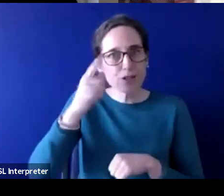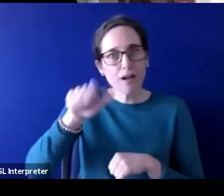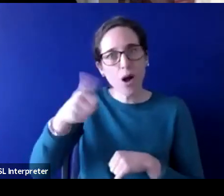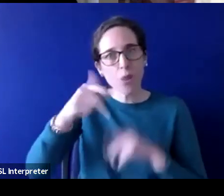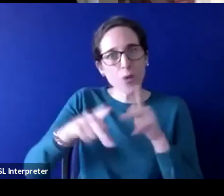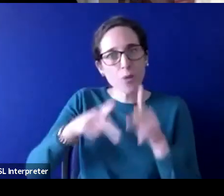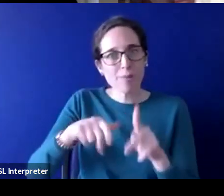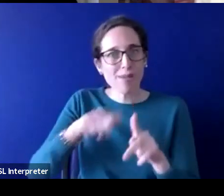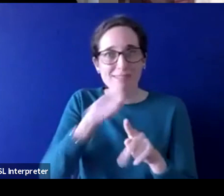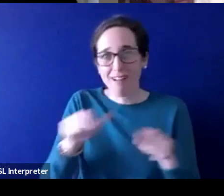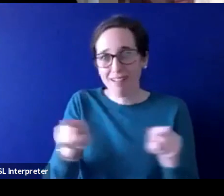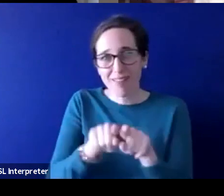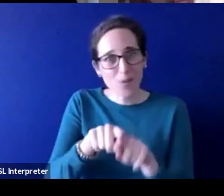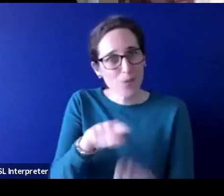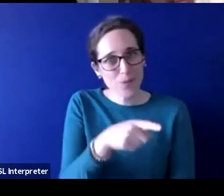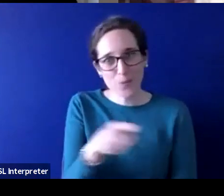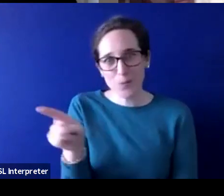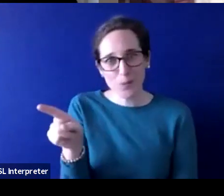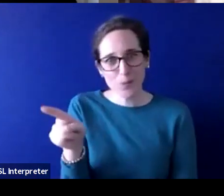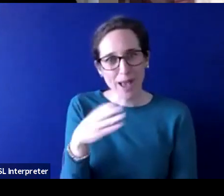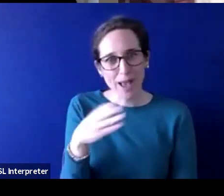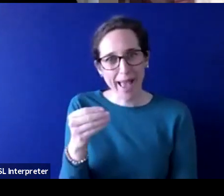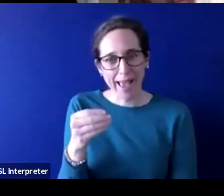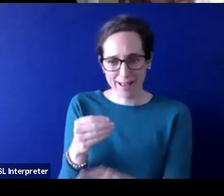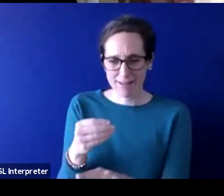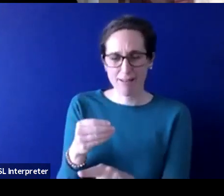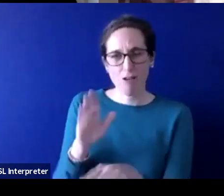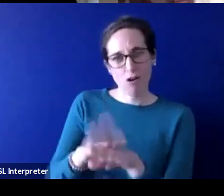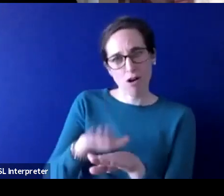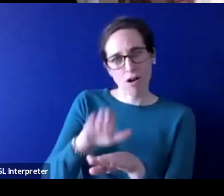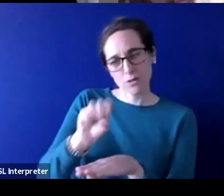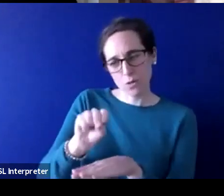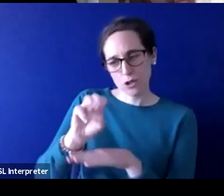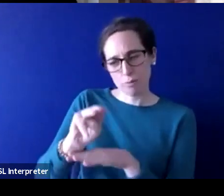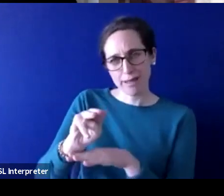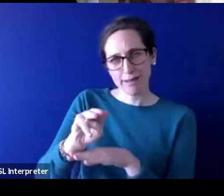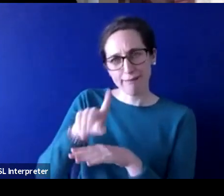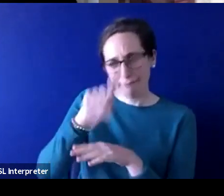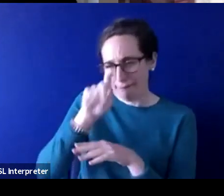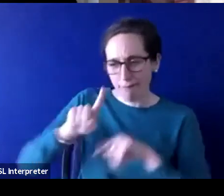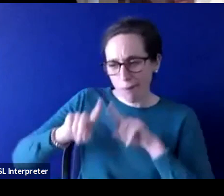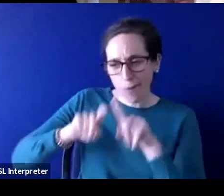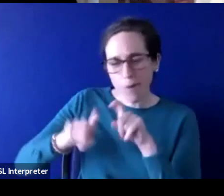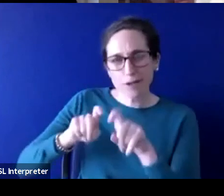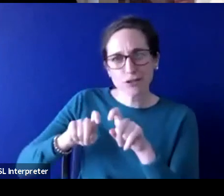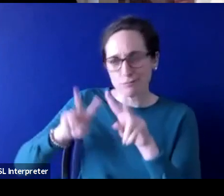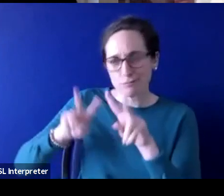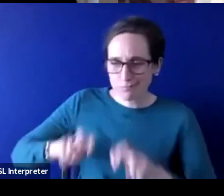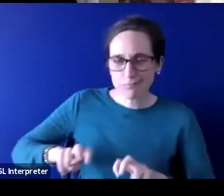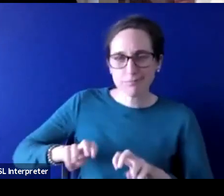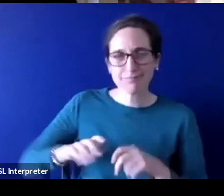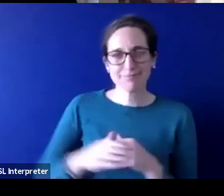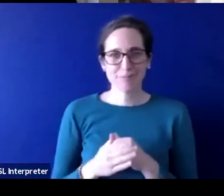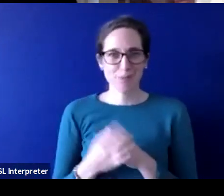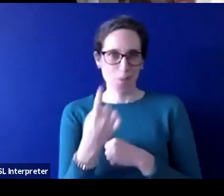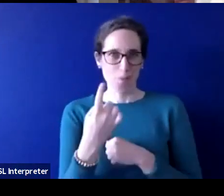to maybe question what's being fed to you in your social media feed. And one last thing I want to plug, because there